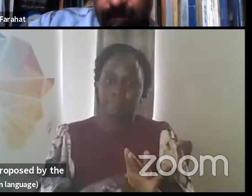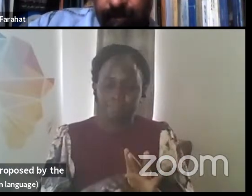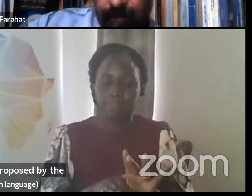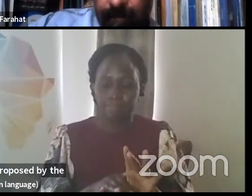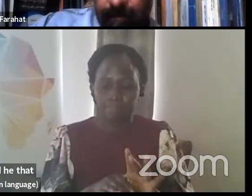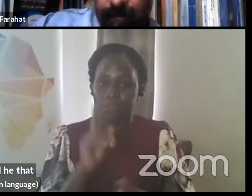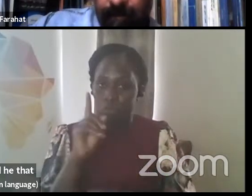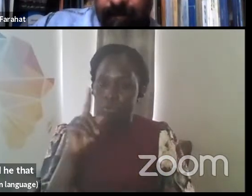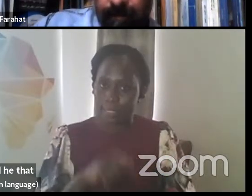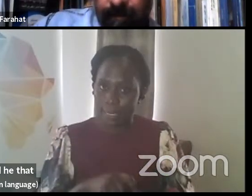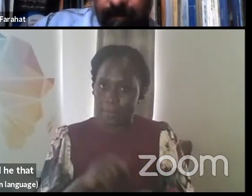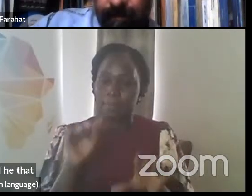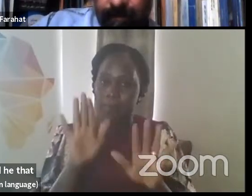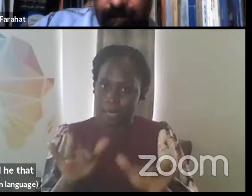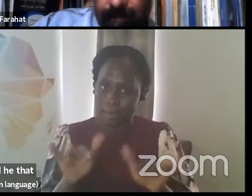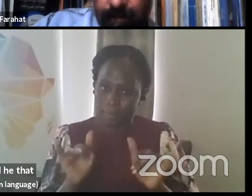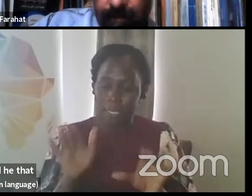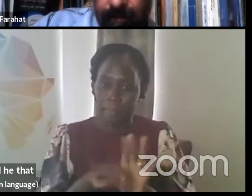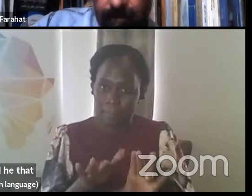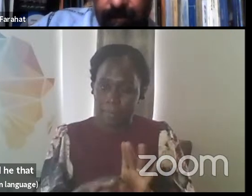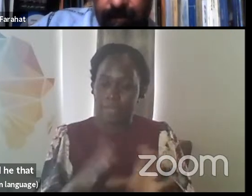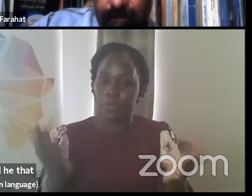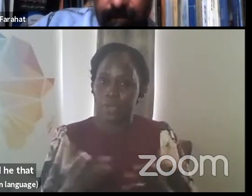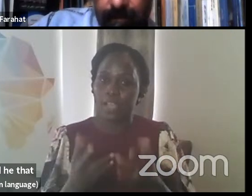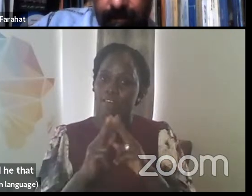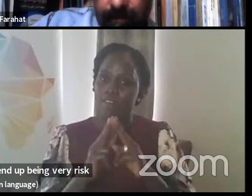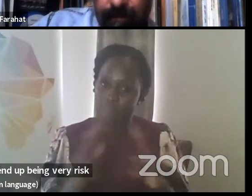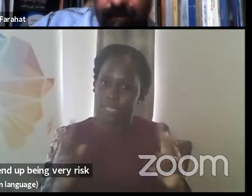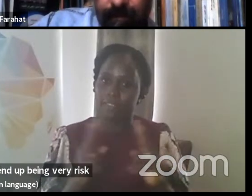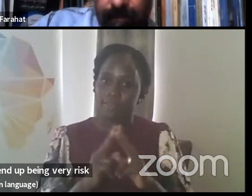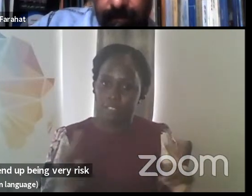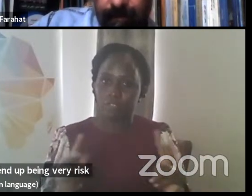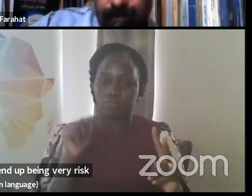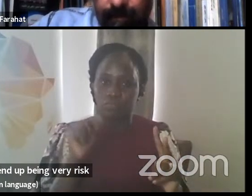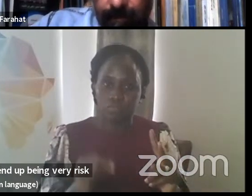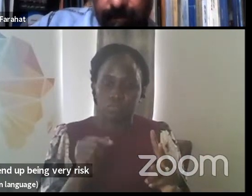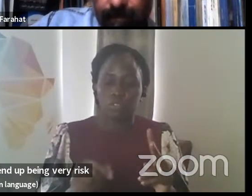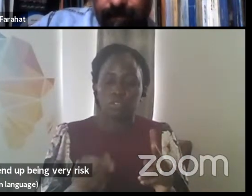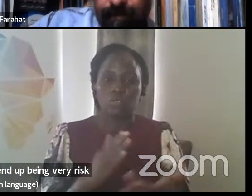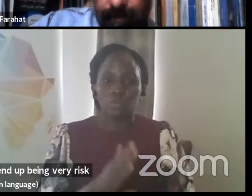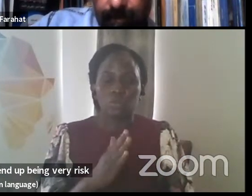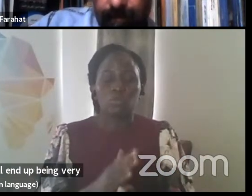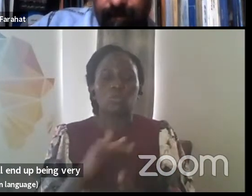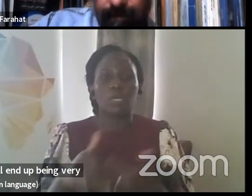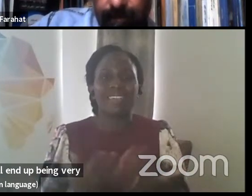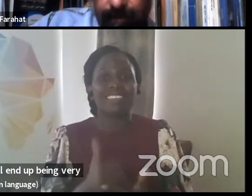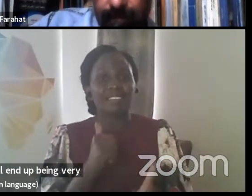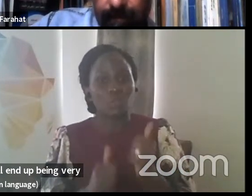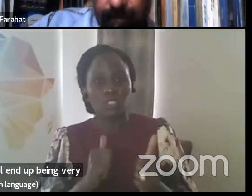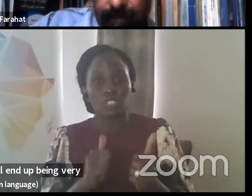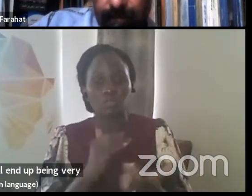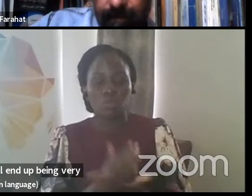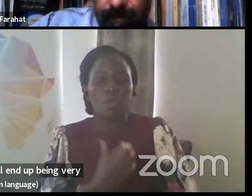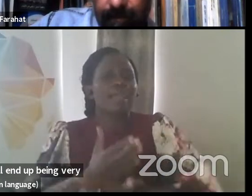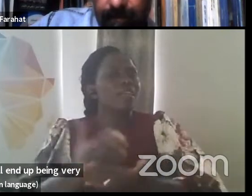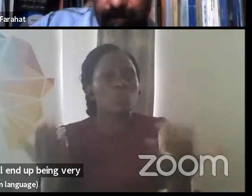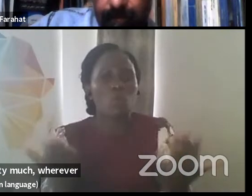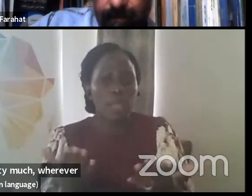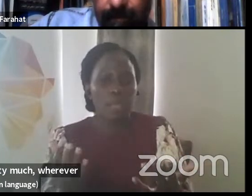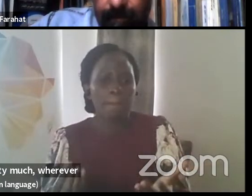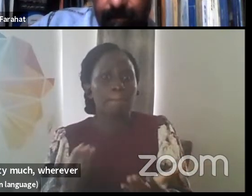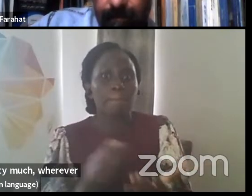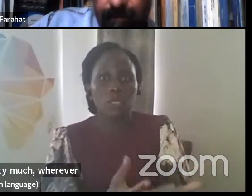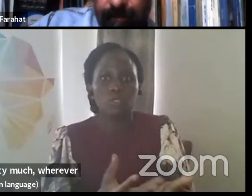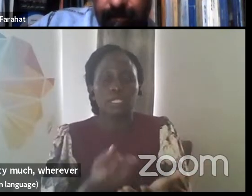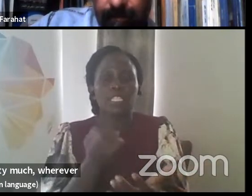the draft bill ended up being very restricting of freedoms, and pretty much wherever you post, if you don't have